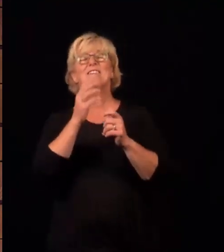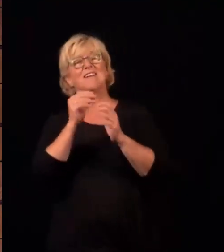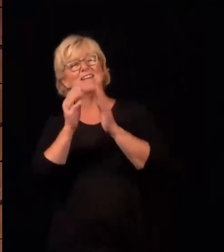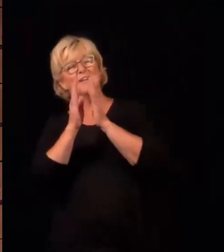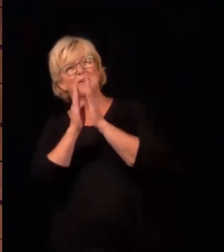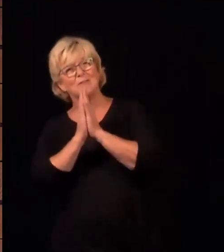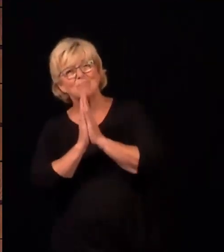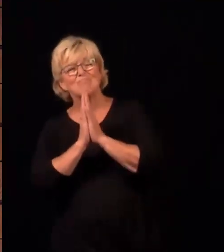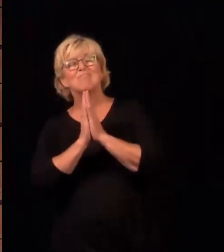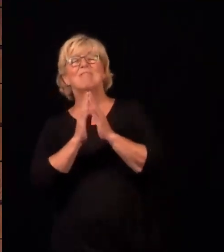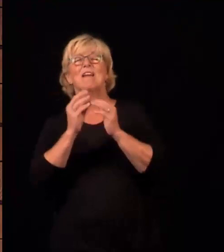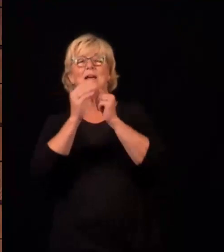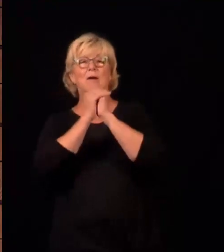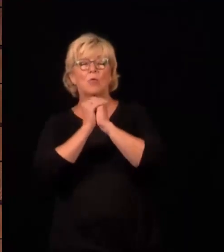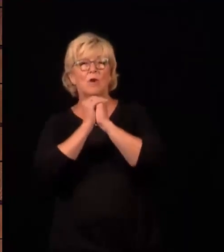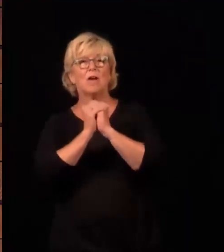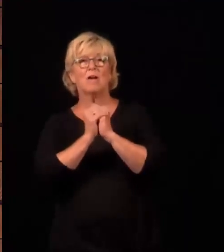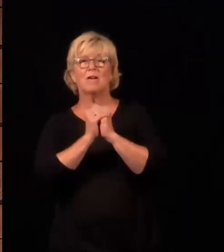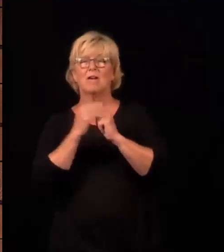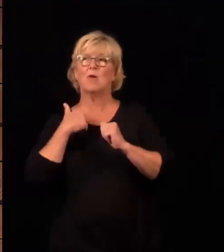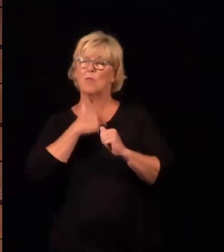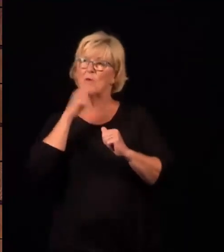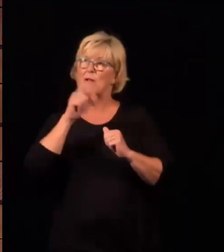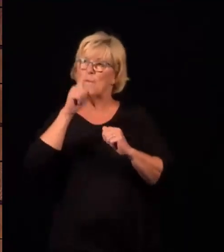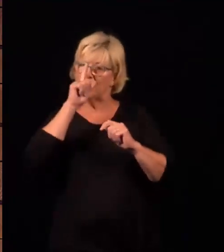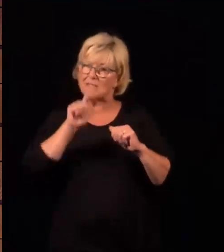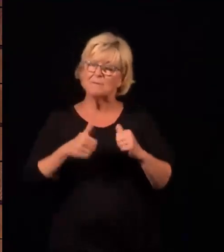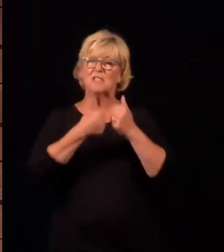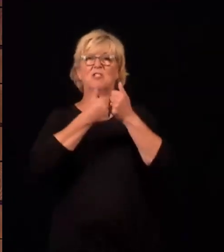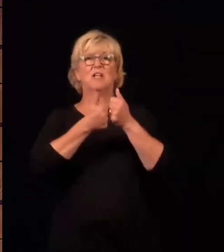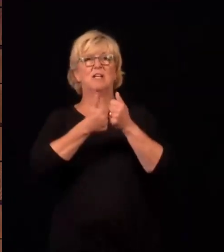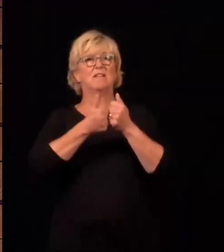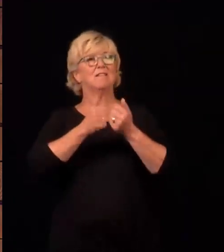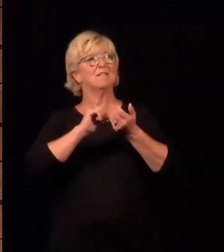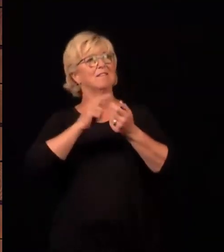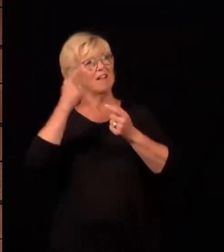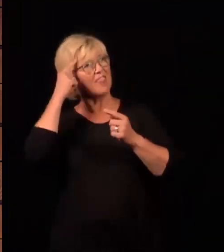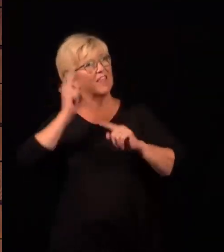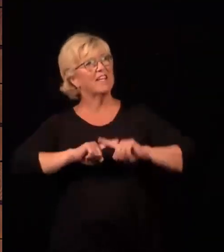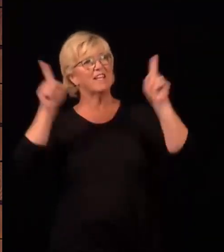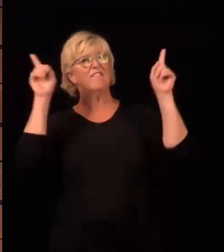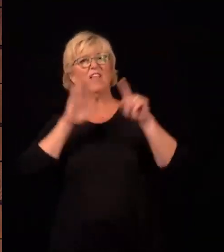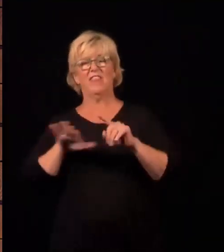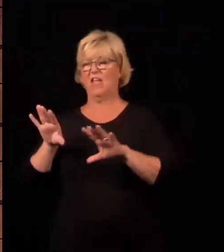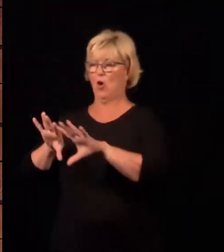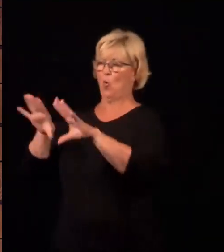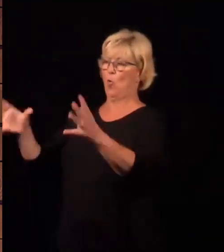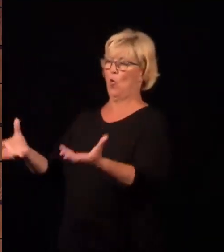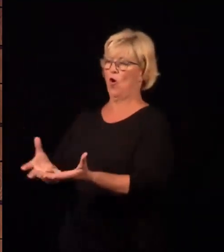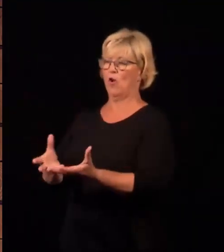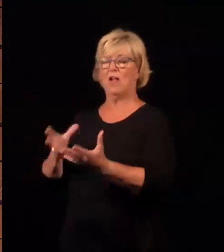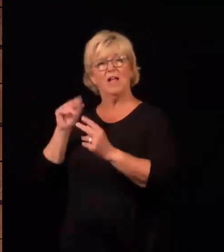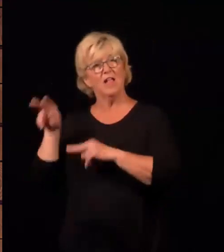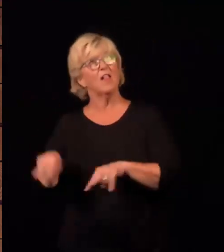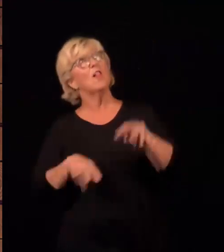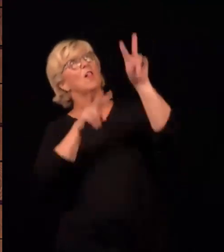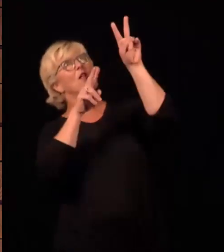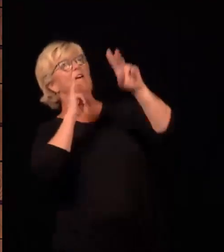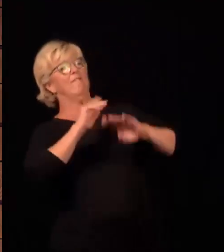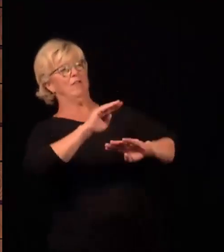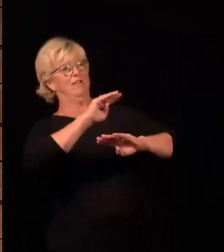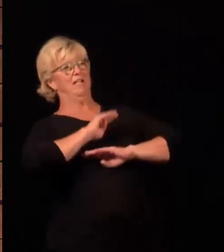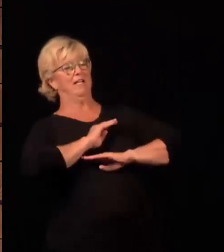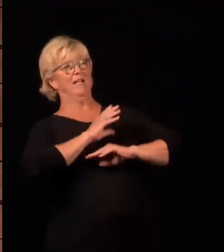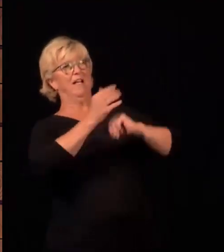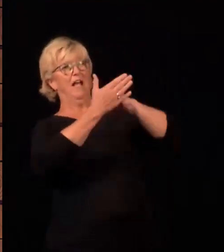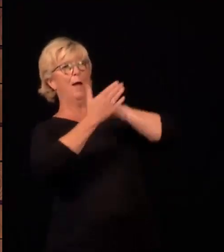grow, Lord, we need this challenge every day to think differently, to be different than the world, and to look to you for contentment and